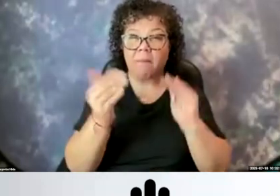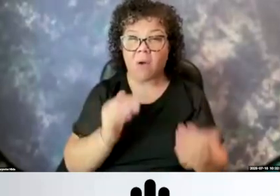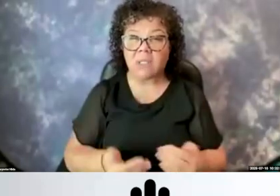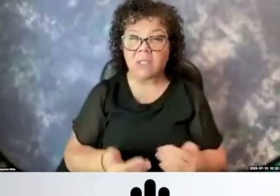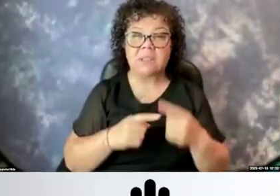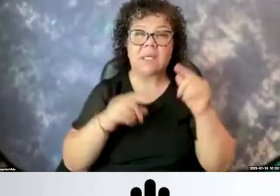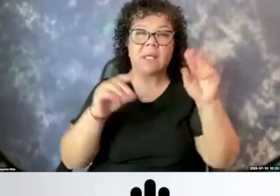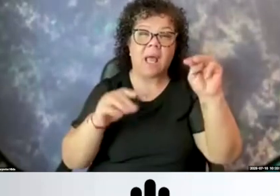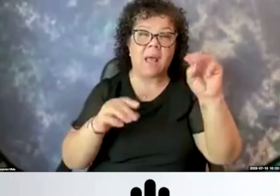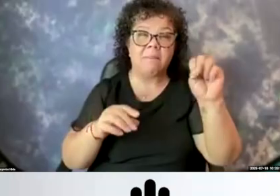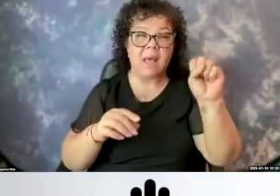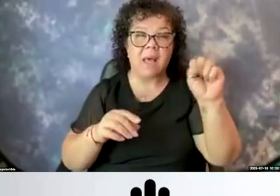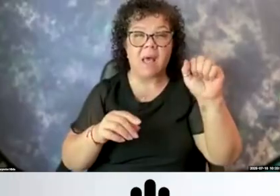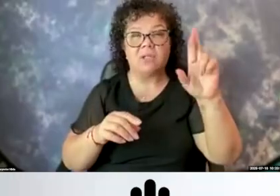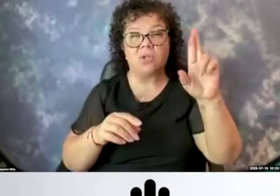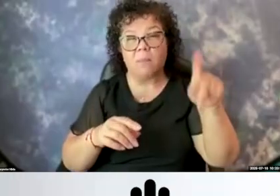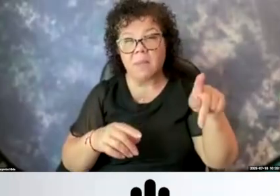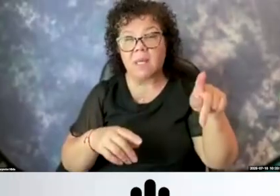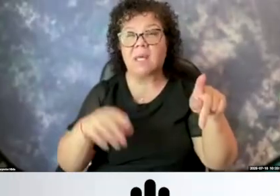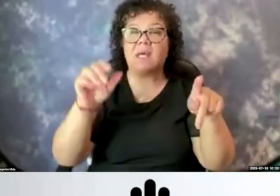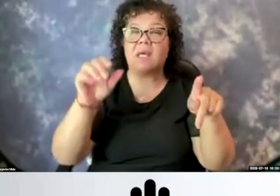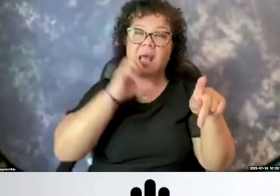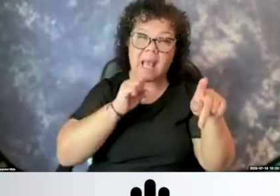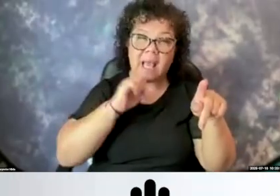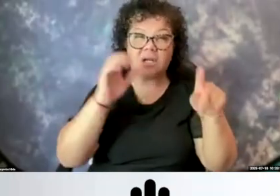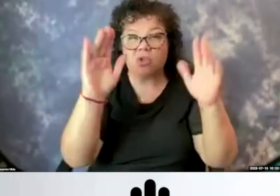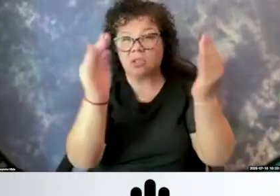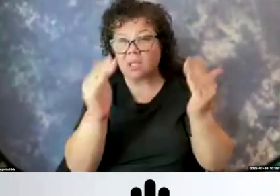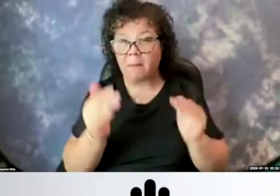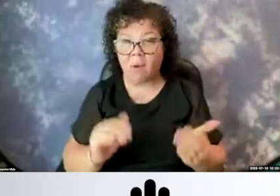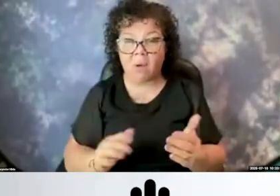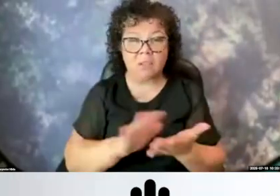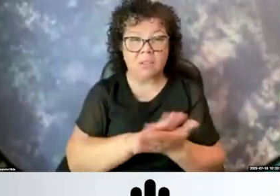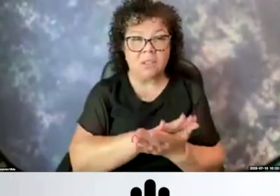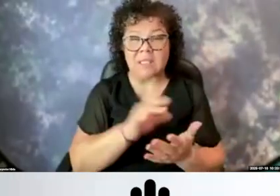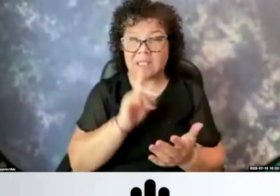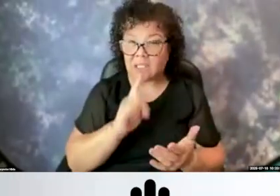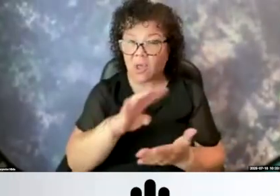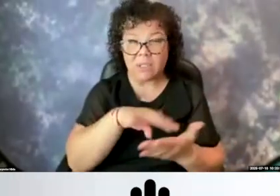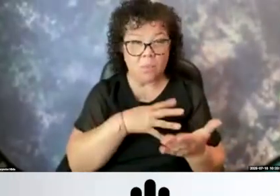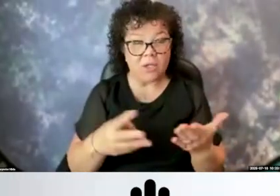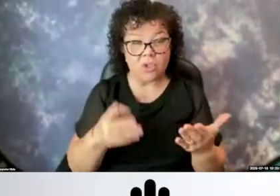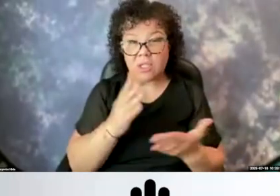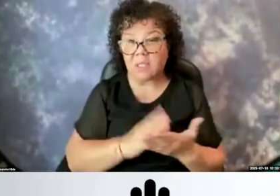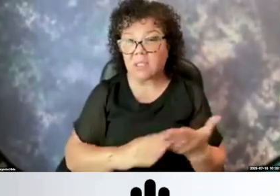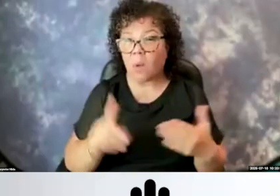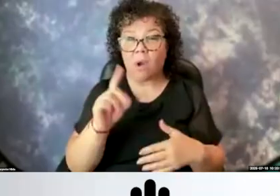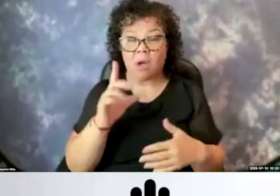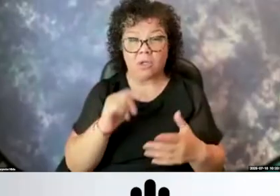some differences in the age of vehicles. Is there like a spreadsheet that shows the difference between